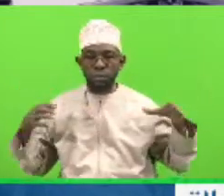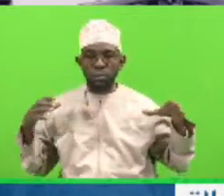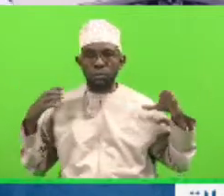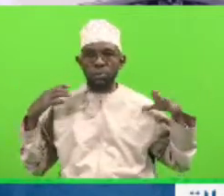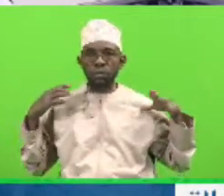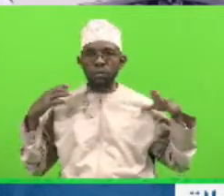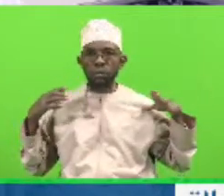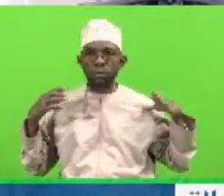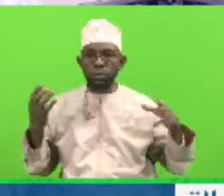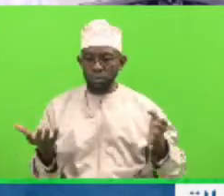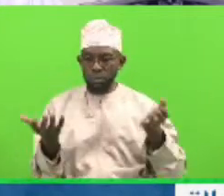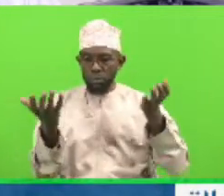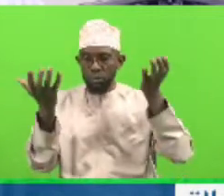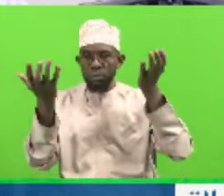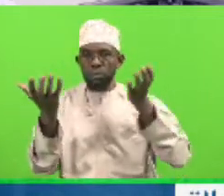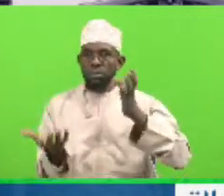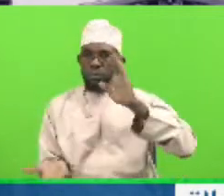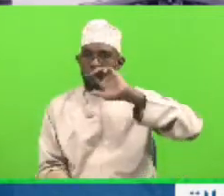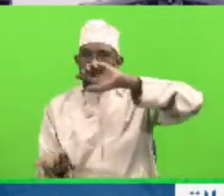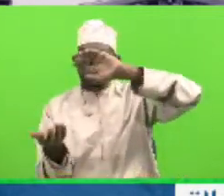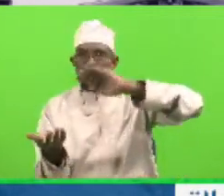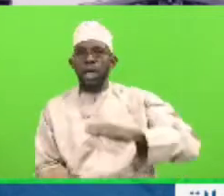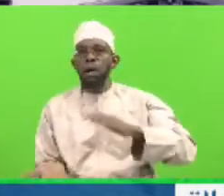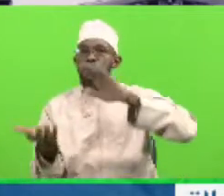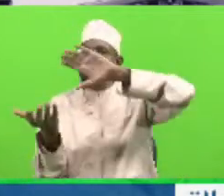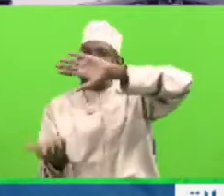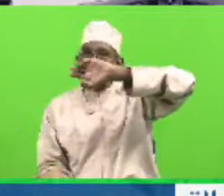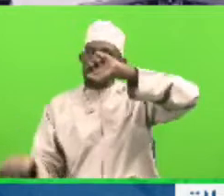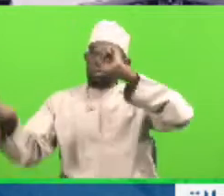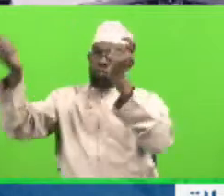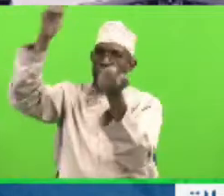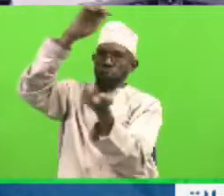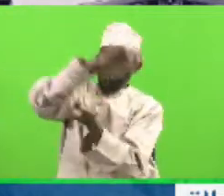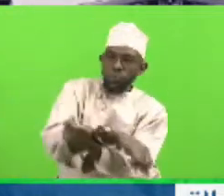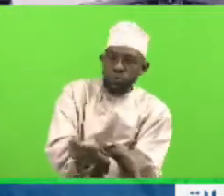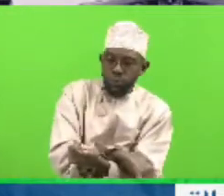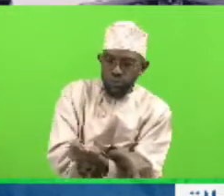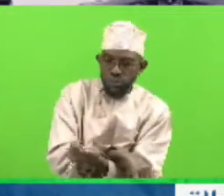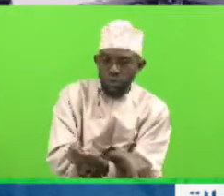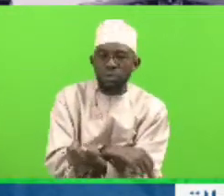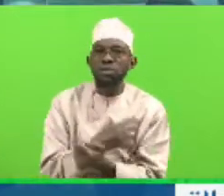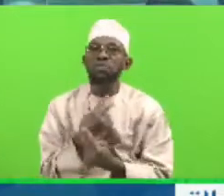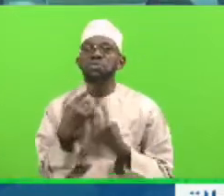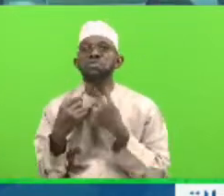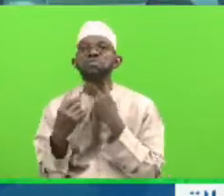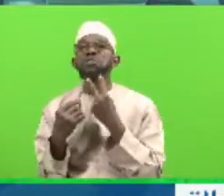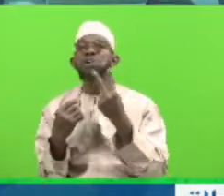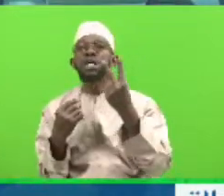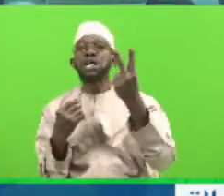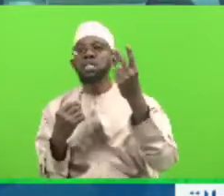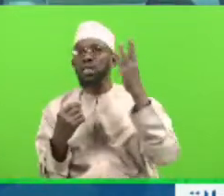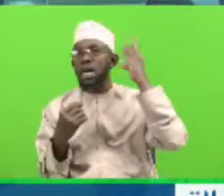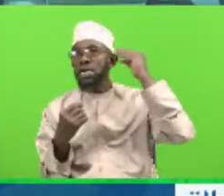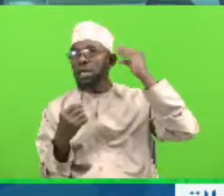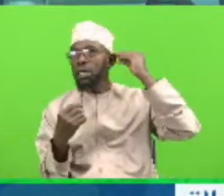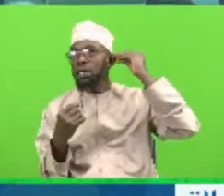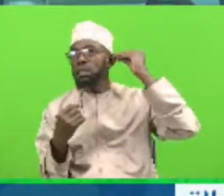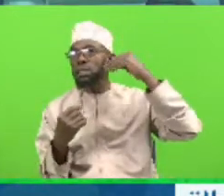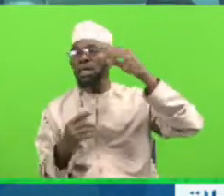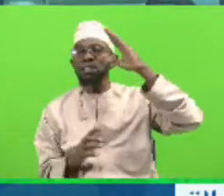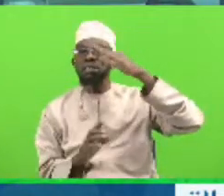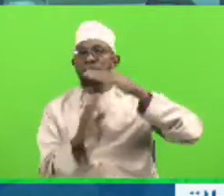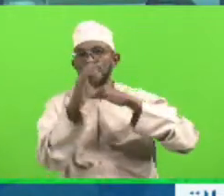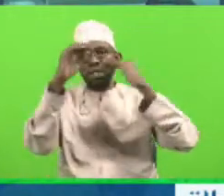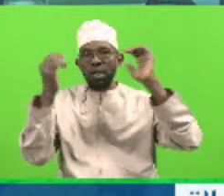picked that land, raised it until their voices and the voices of their animals could be heard in heaven,